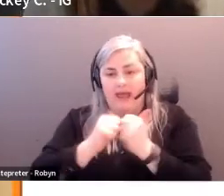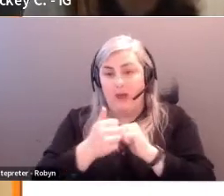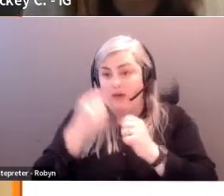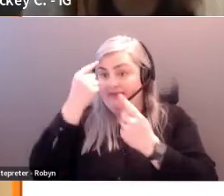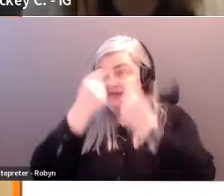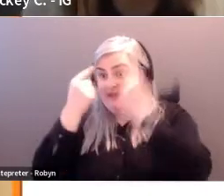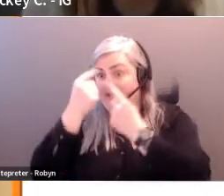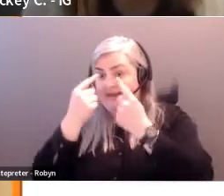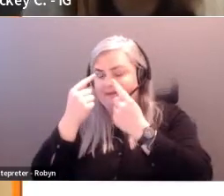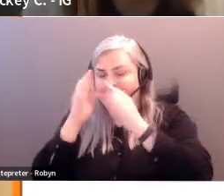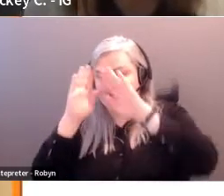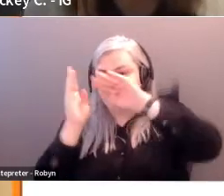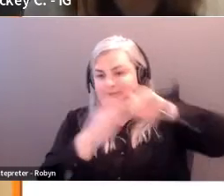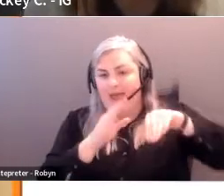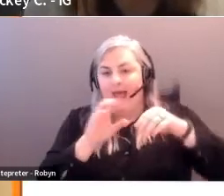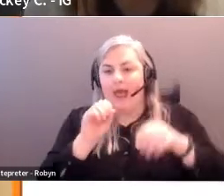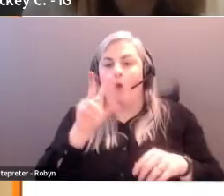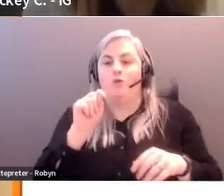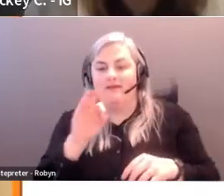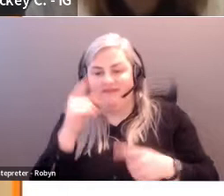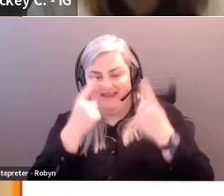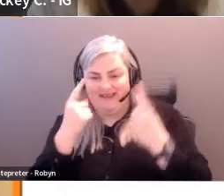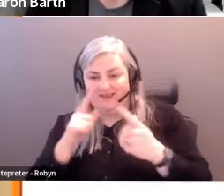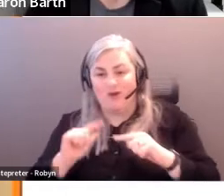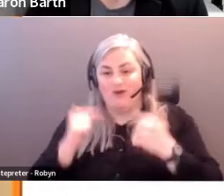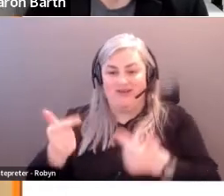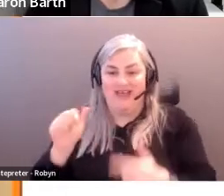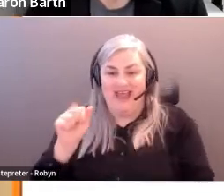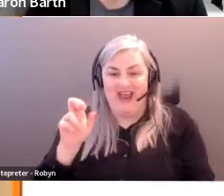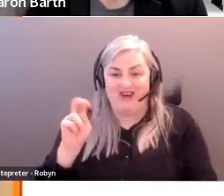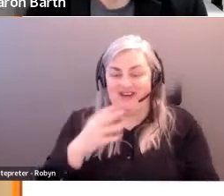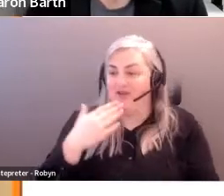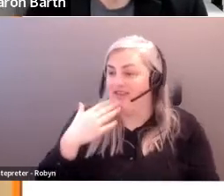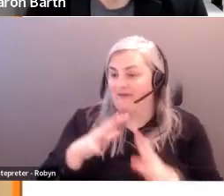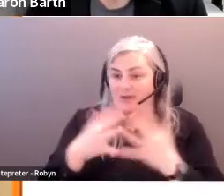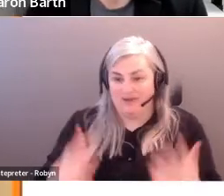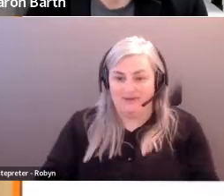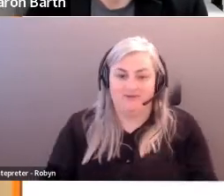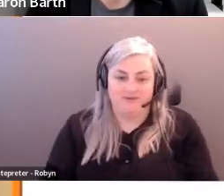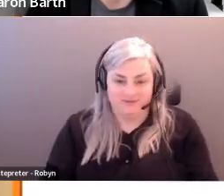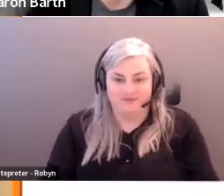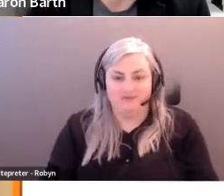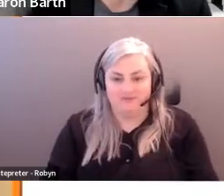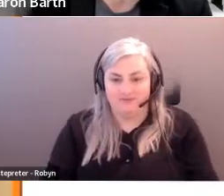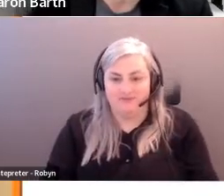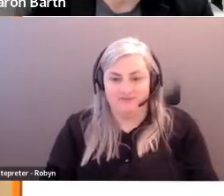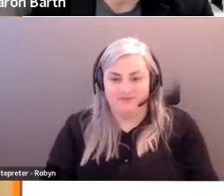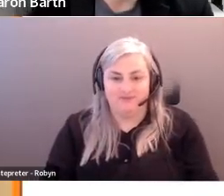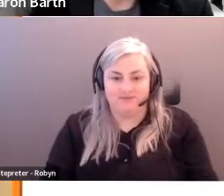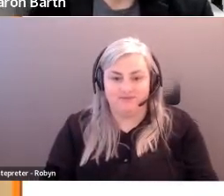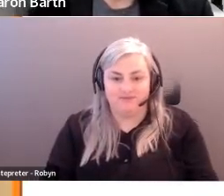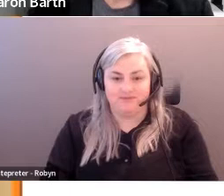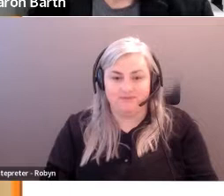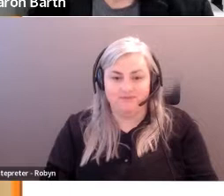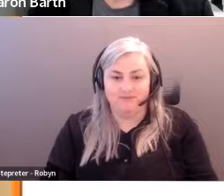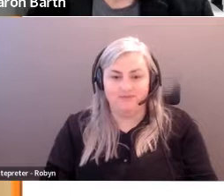So welcome, Erin. I'll hand things over to you. Okay, thanks a lot. Let me just get my screen up and running here.